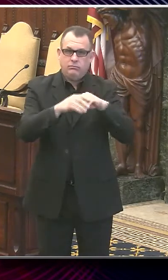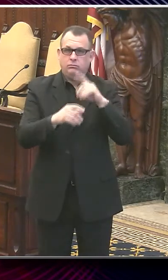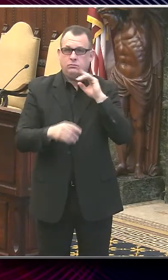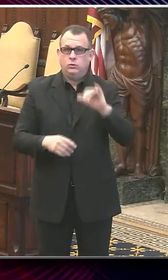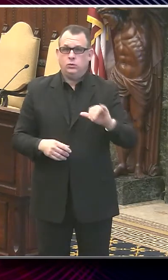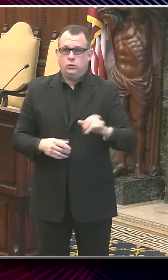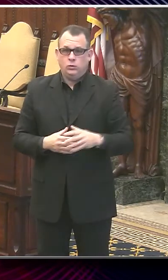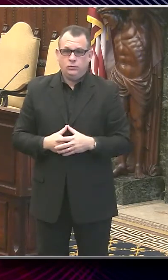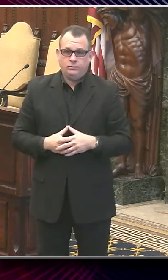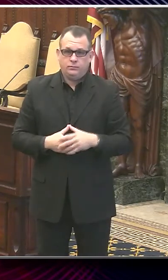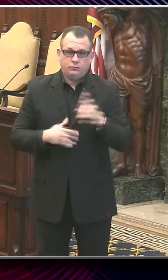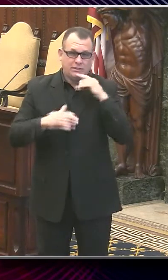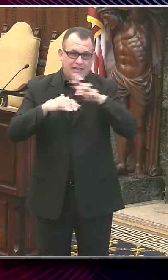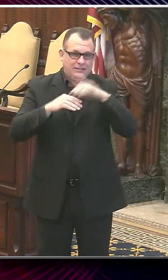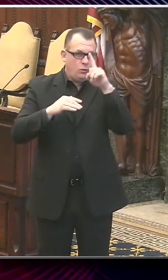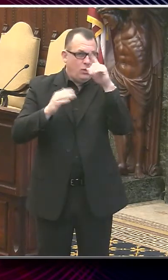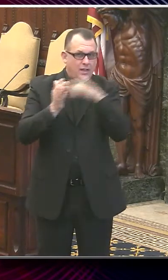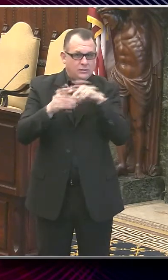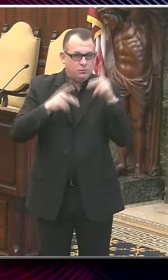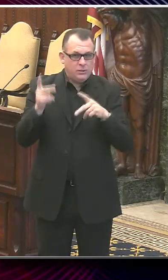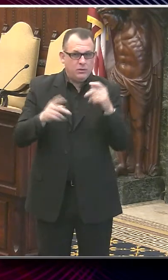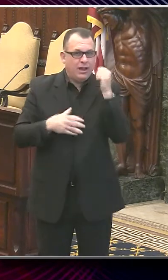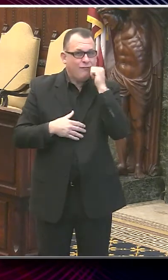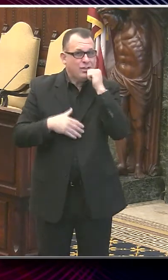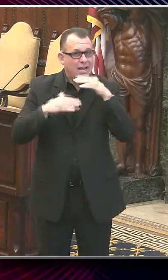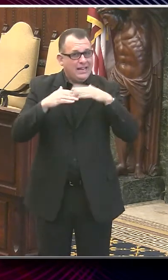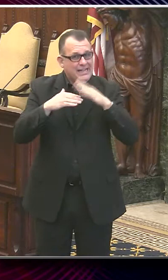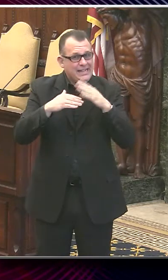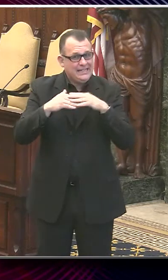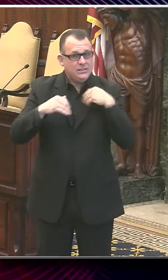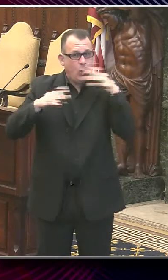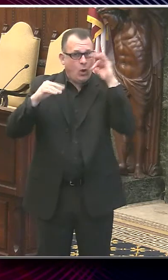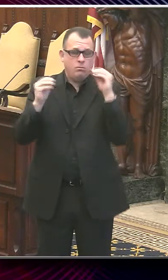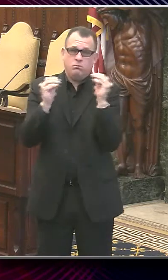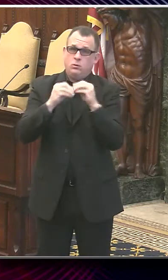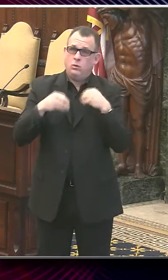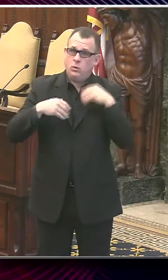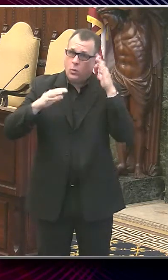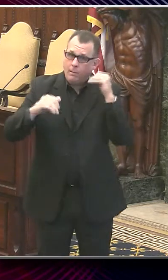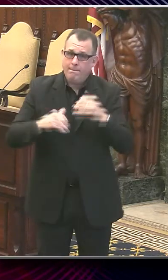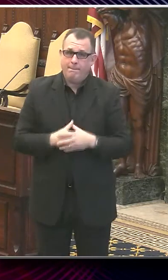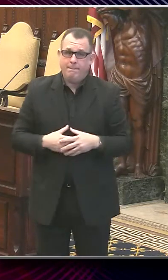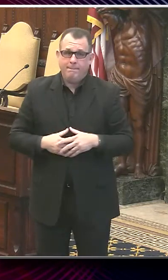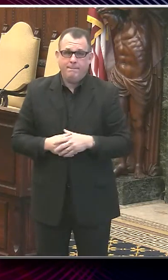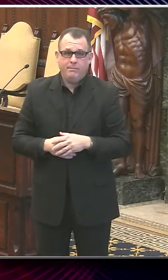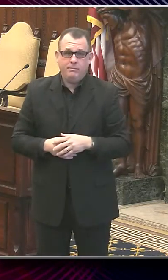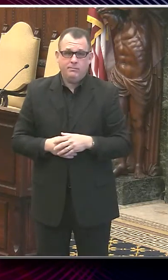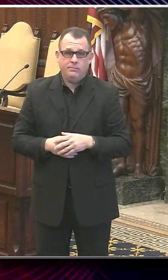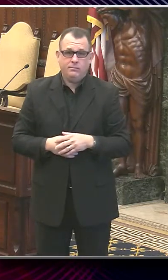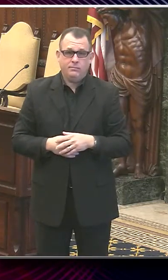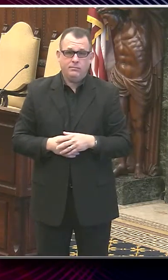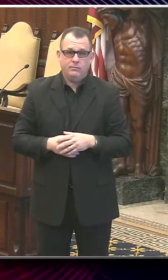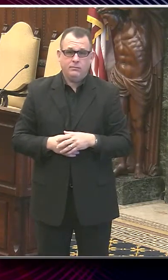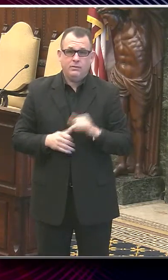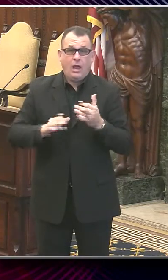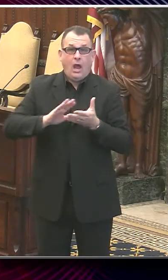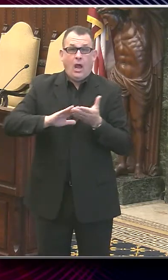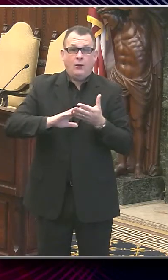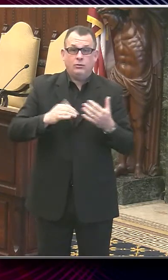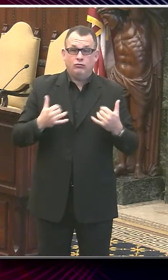vaccinate at least 1,000 people per day. We hope more if possible, and it'll be in operation as planned right now, 8